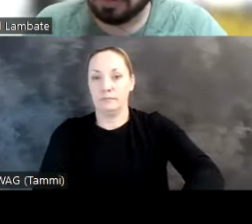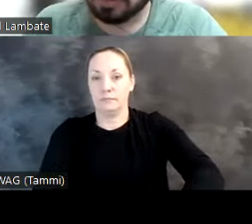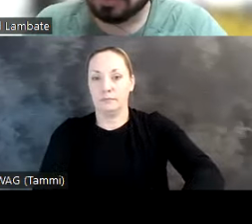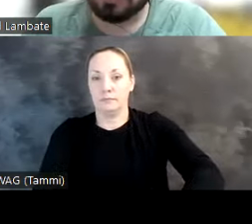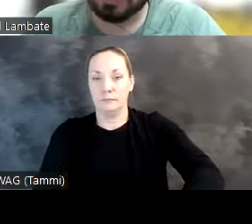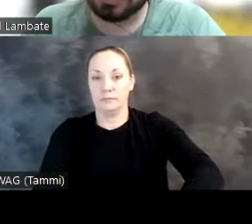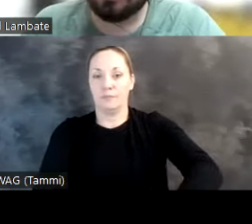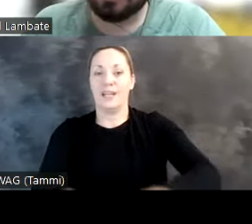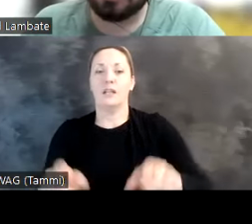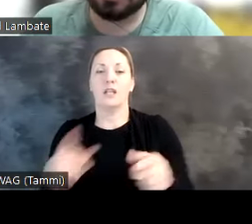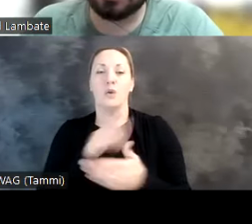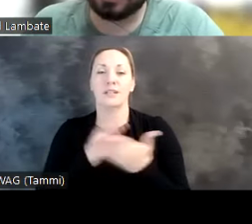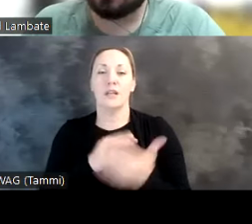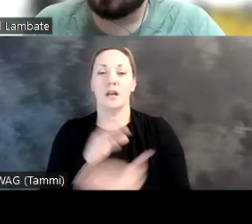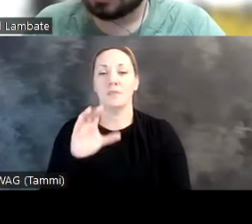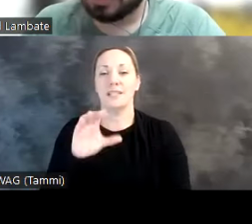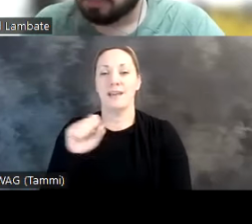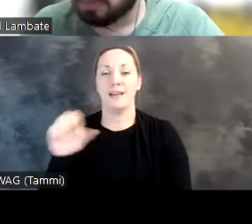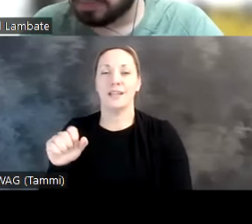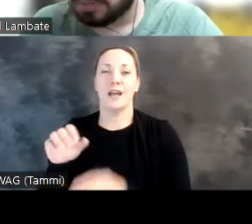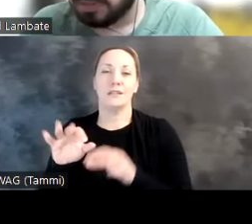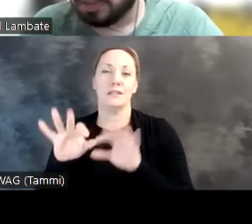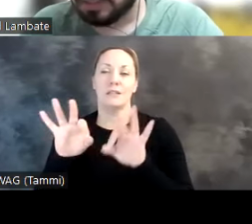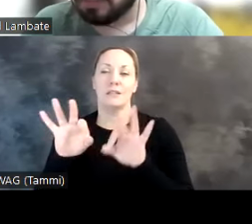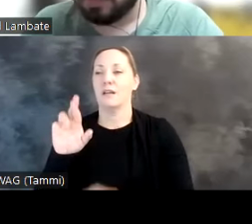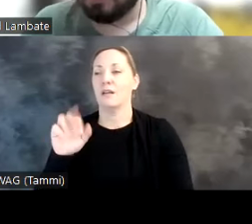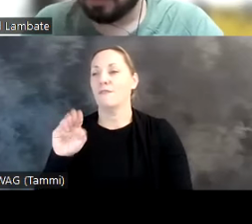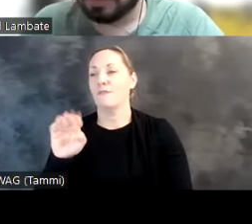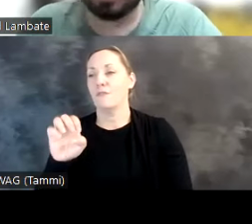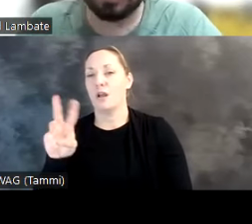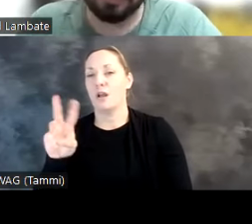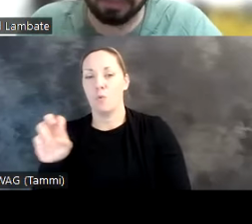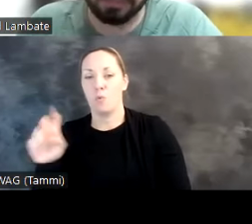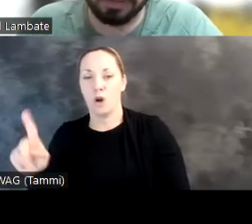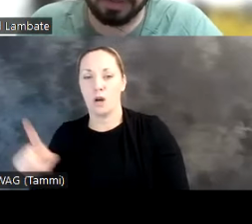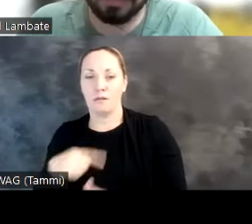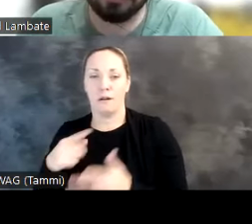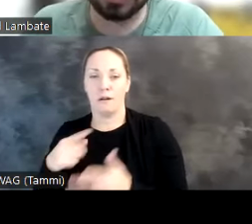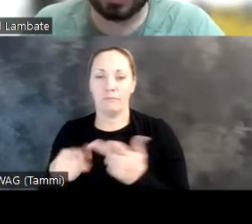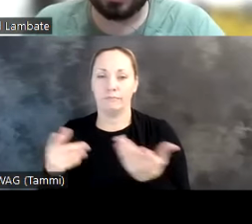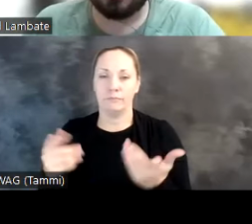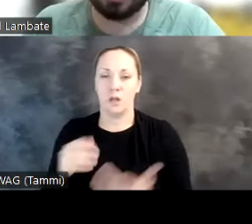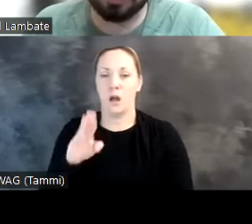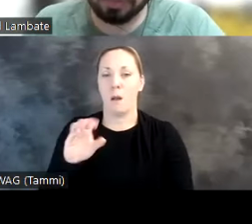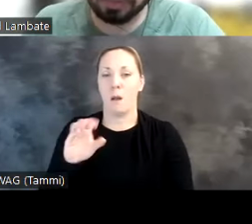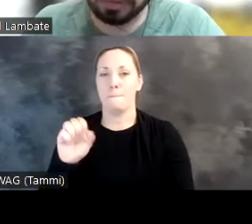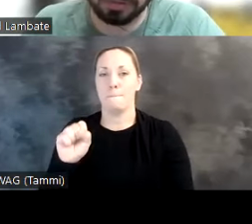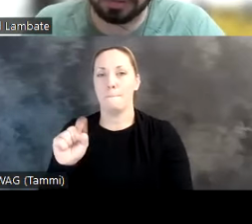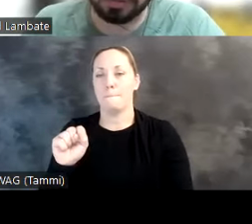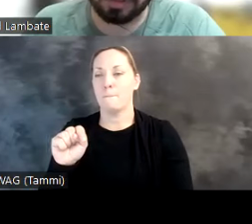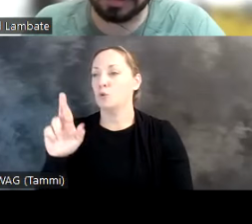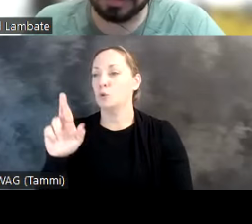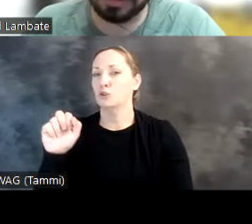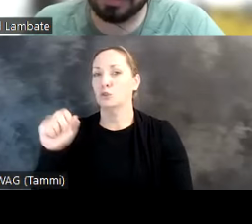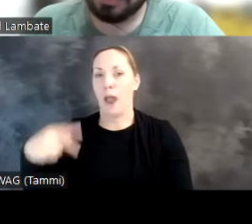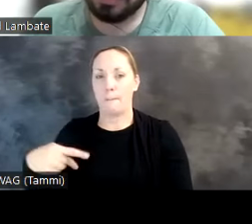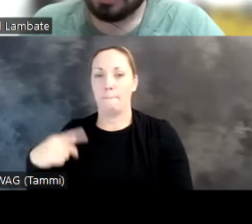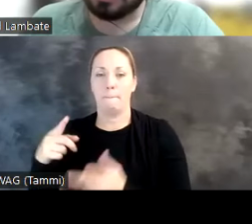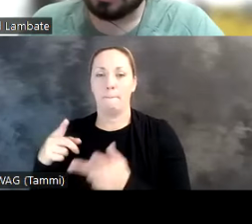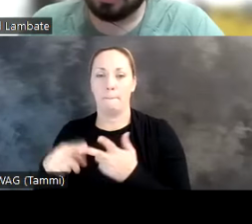framework also which are available, like Bootstrap or Materialize framework is available, which can be used, I'll